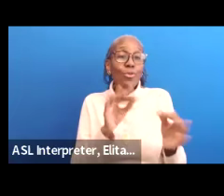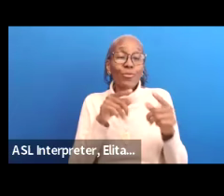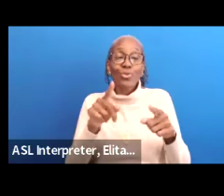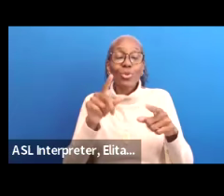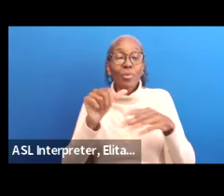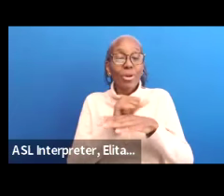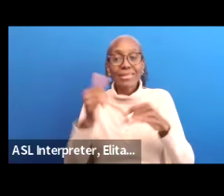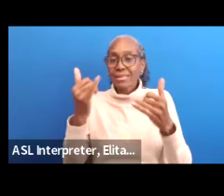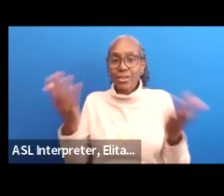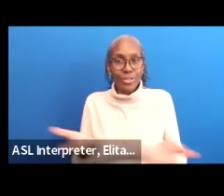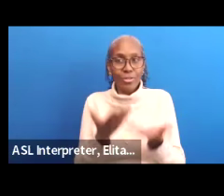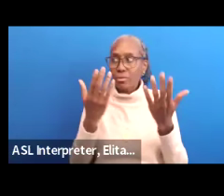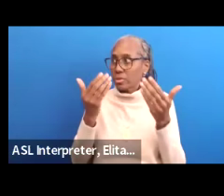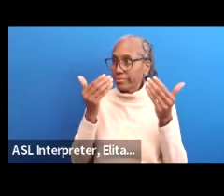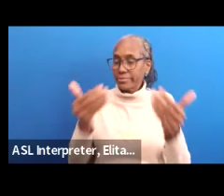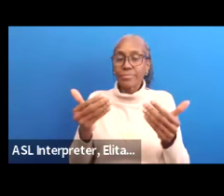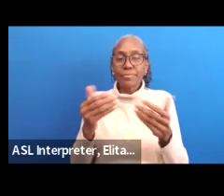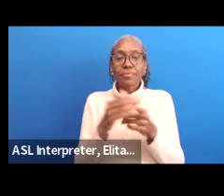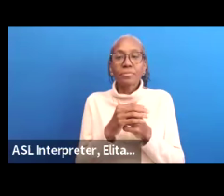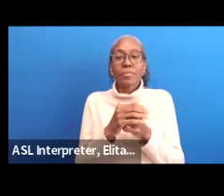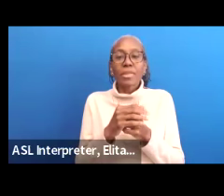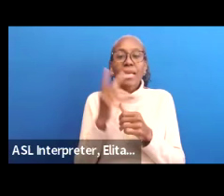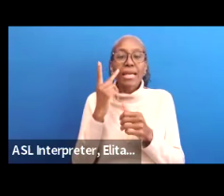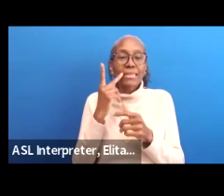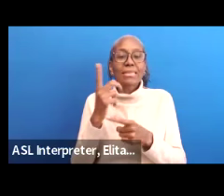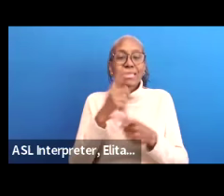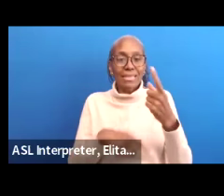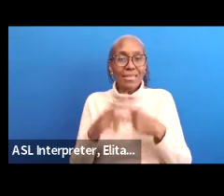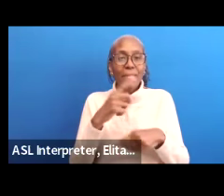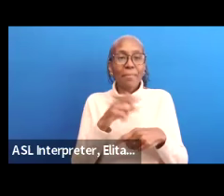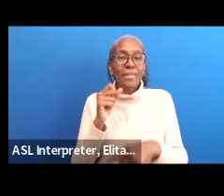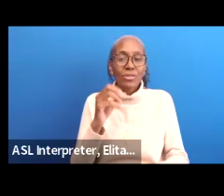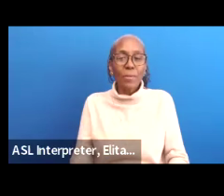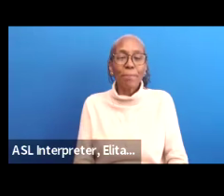and now here we are. But oh, I see it's coming. So